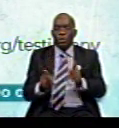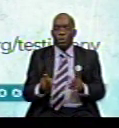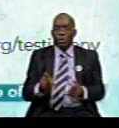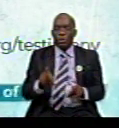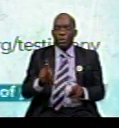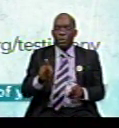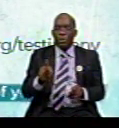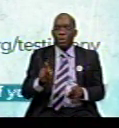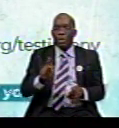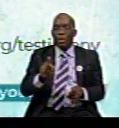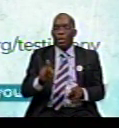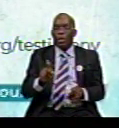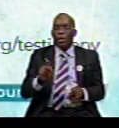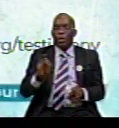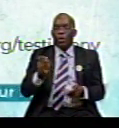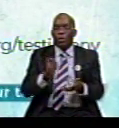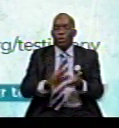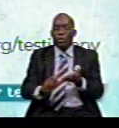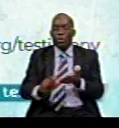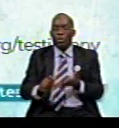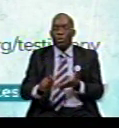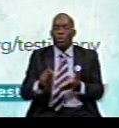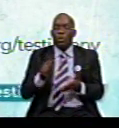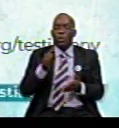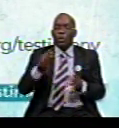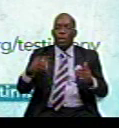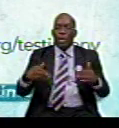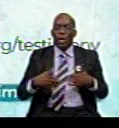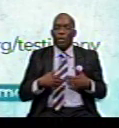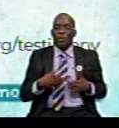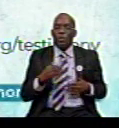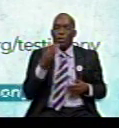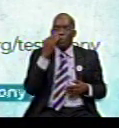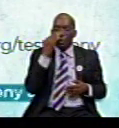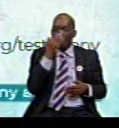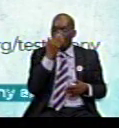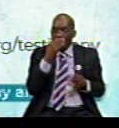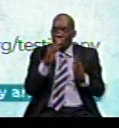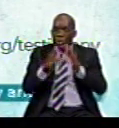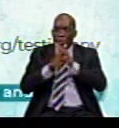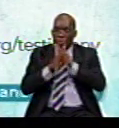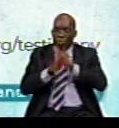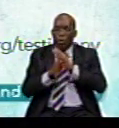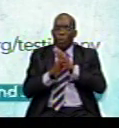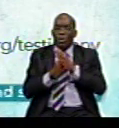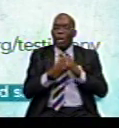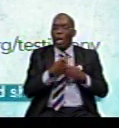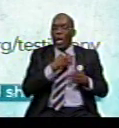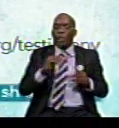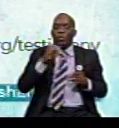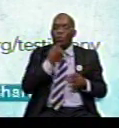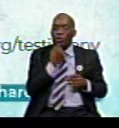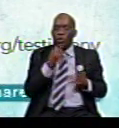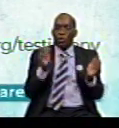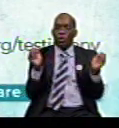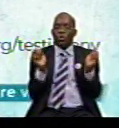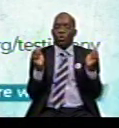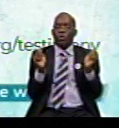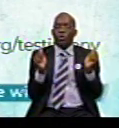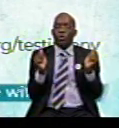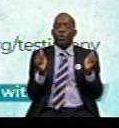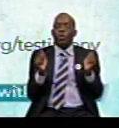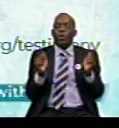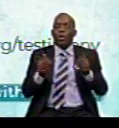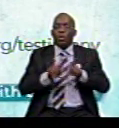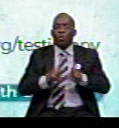his name, wrote, I had nasal congestion and severe cold and catarrh, but after the last